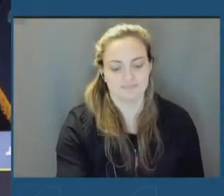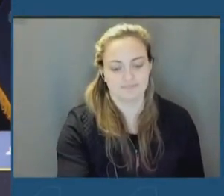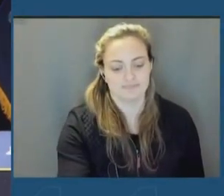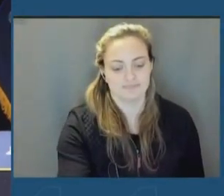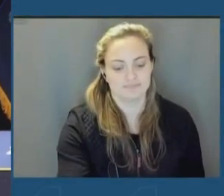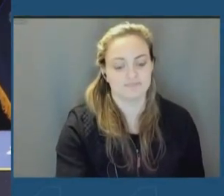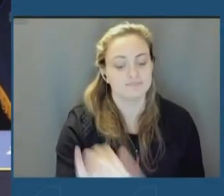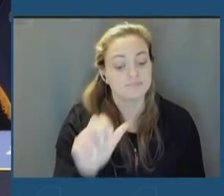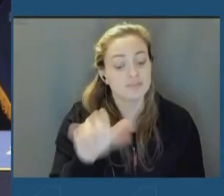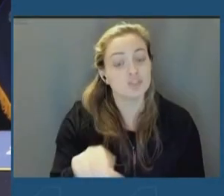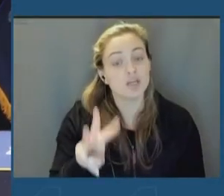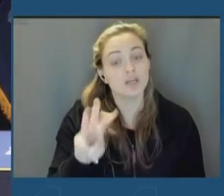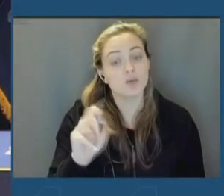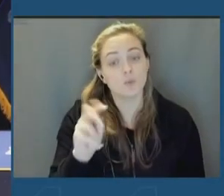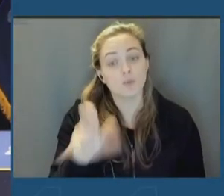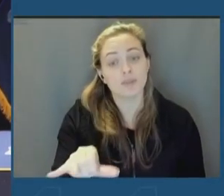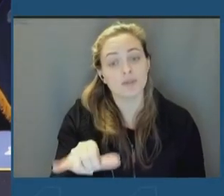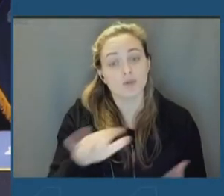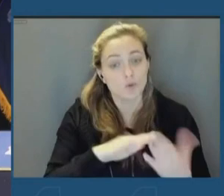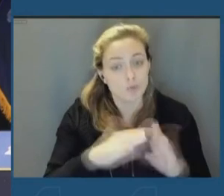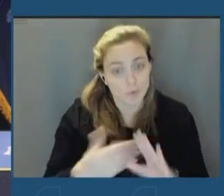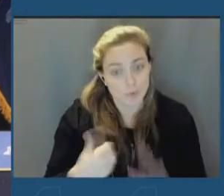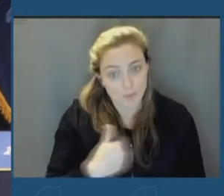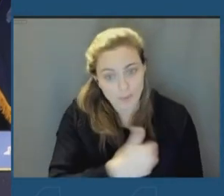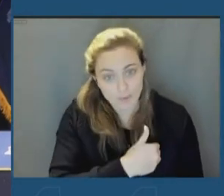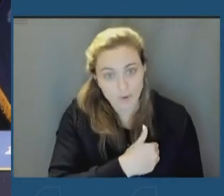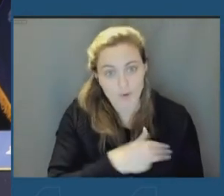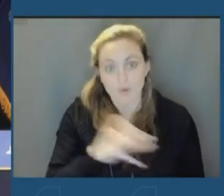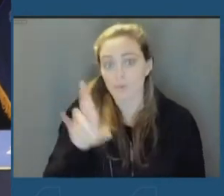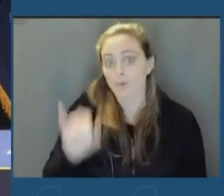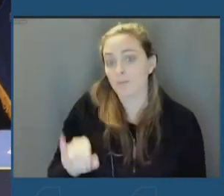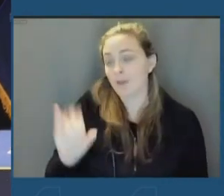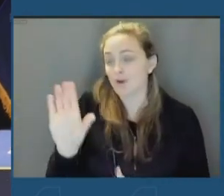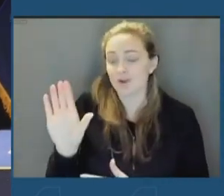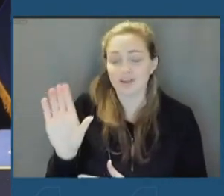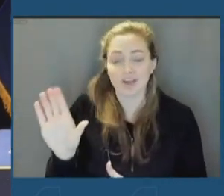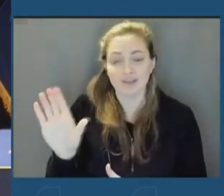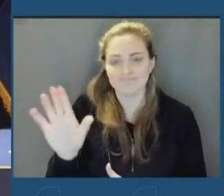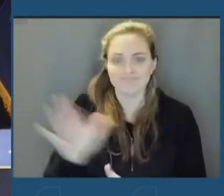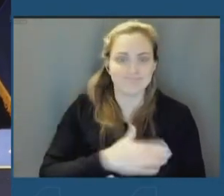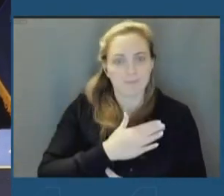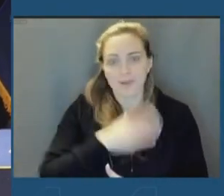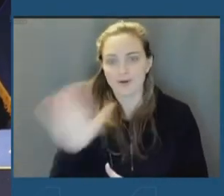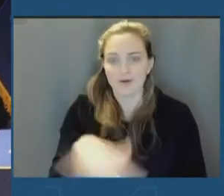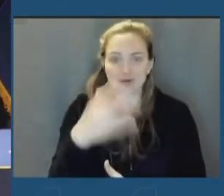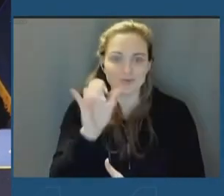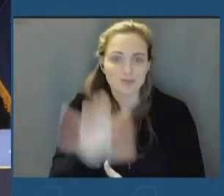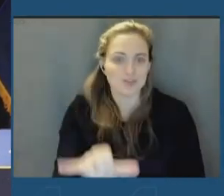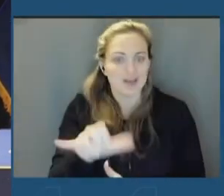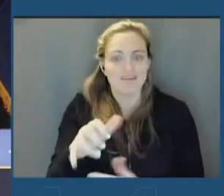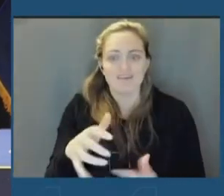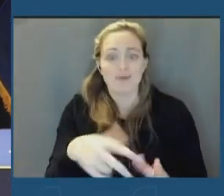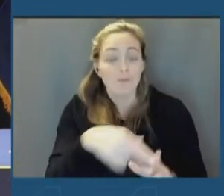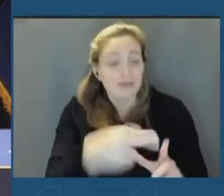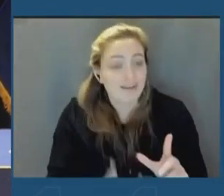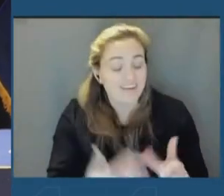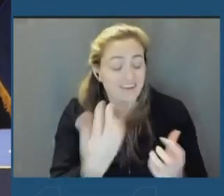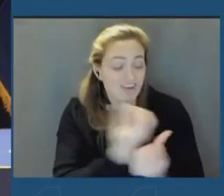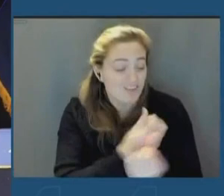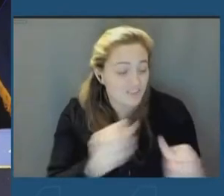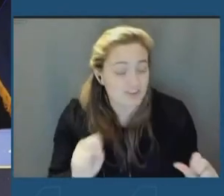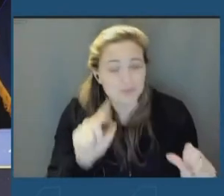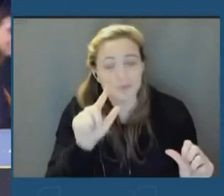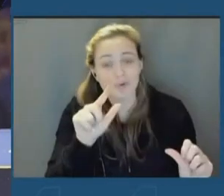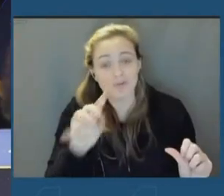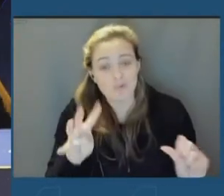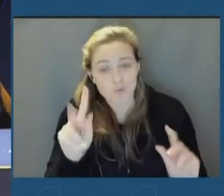Jay Withy, community member, better known as Merry Christmas Jay. Jay, a mechanic, rescued 24 people